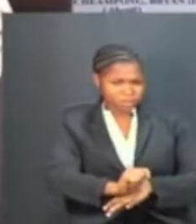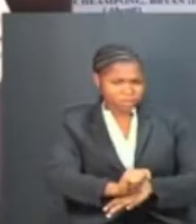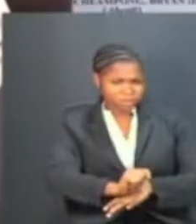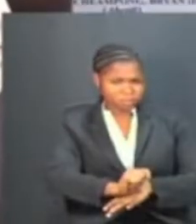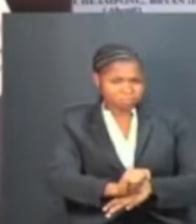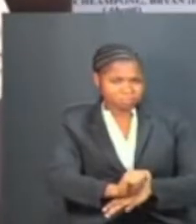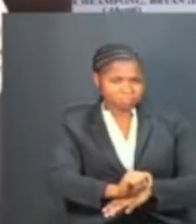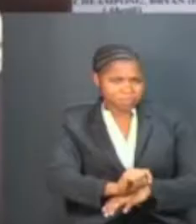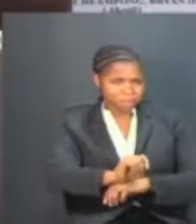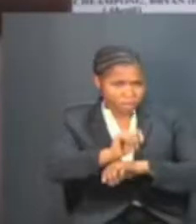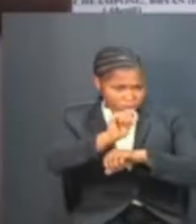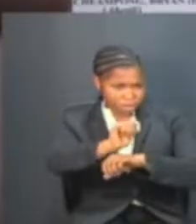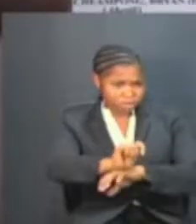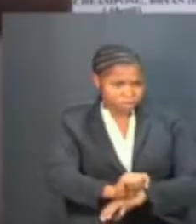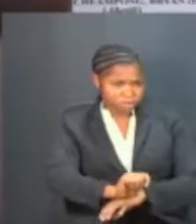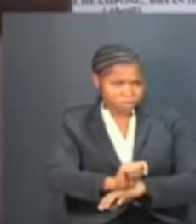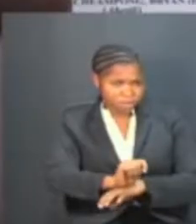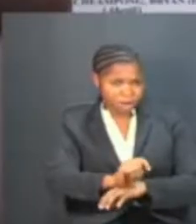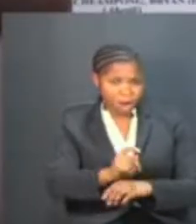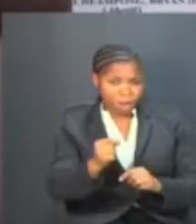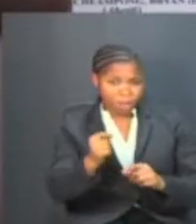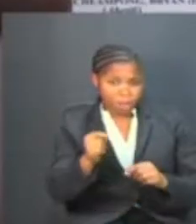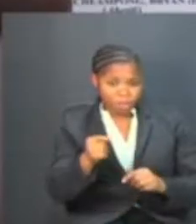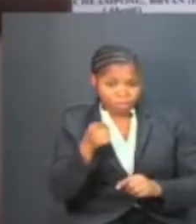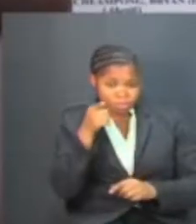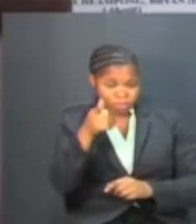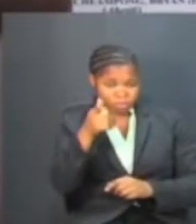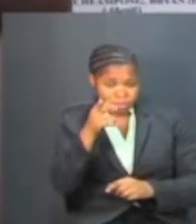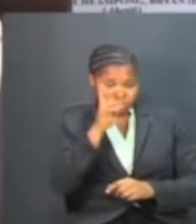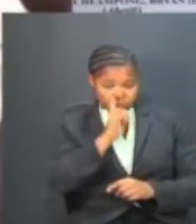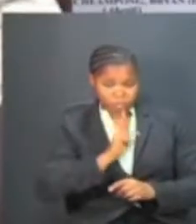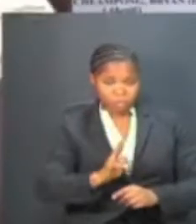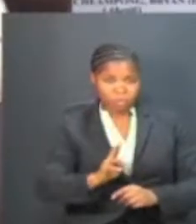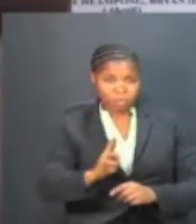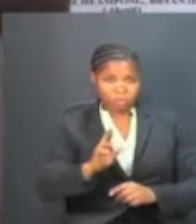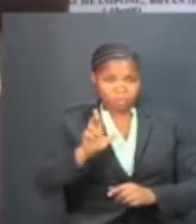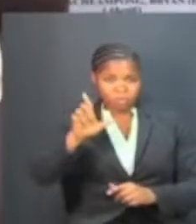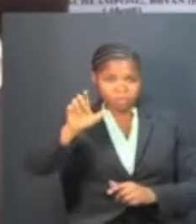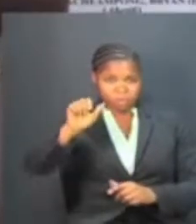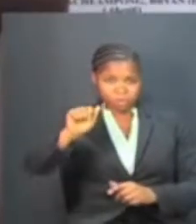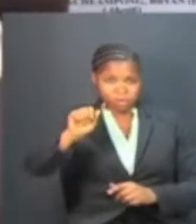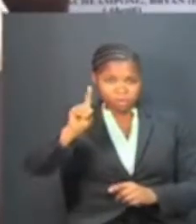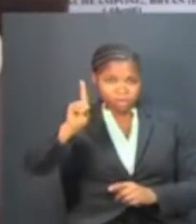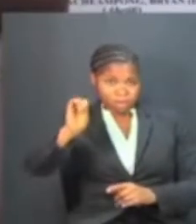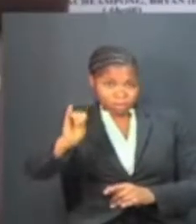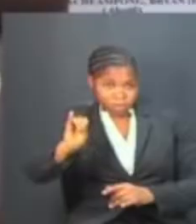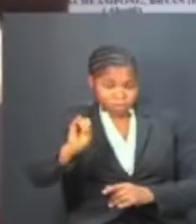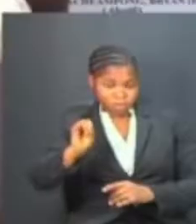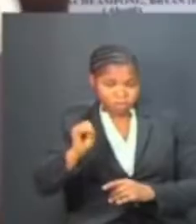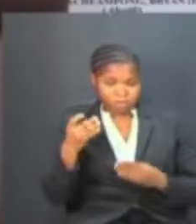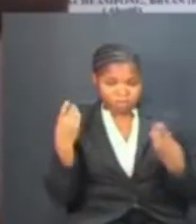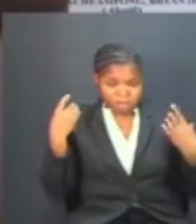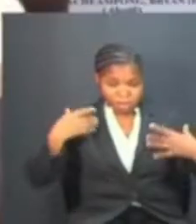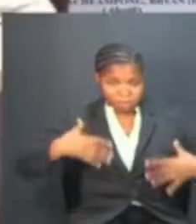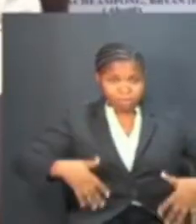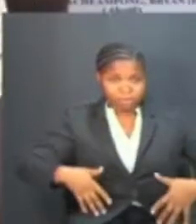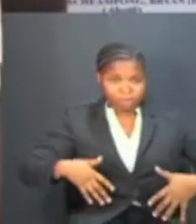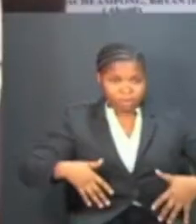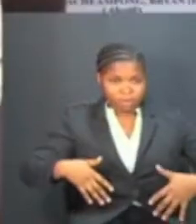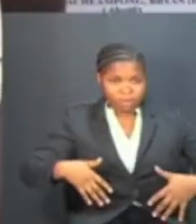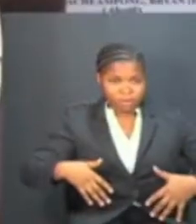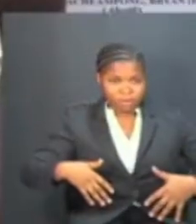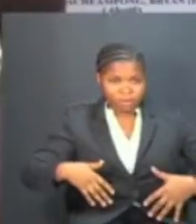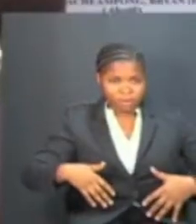traditionally what Honorable Ladi is wearing is how women dress in the Fugu Honorable attire.